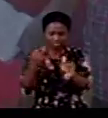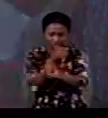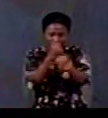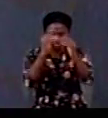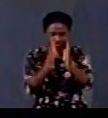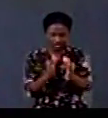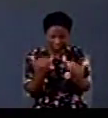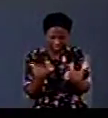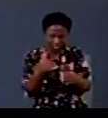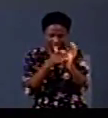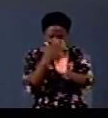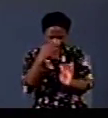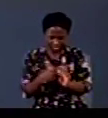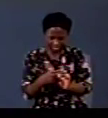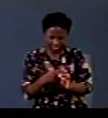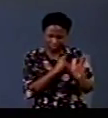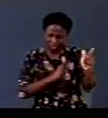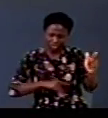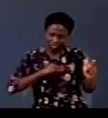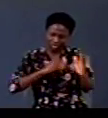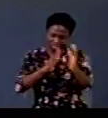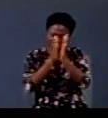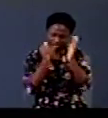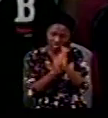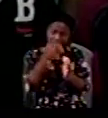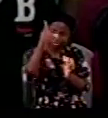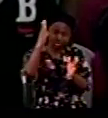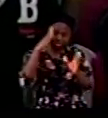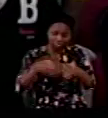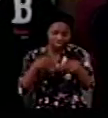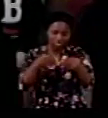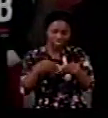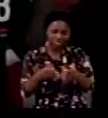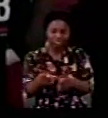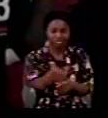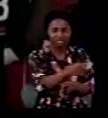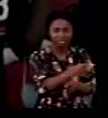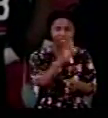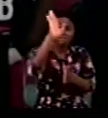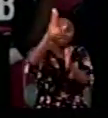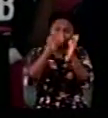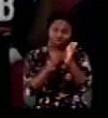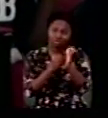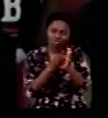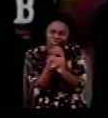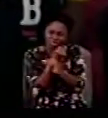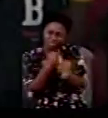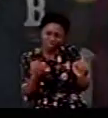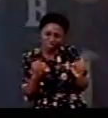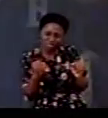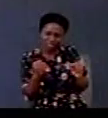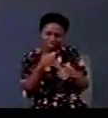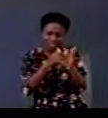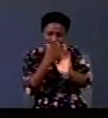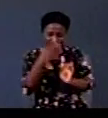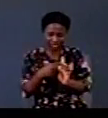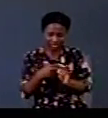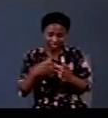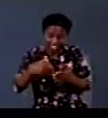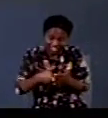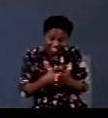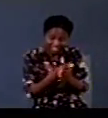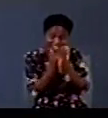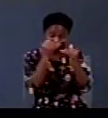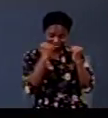now, new power, new vision, new passion, a new focus,